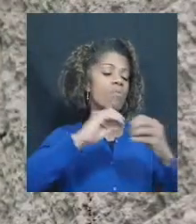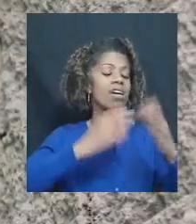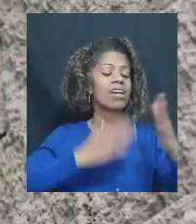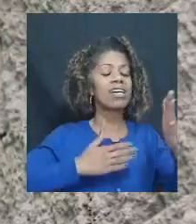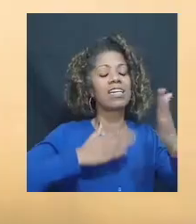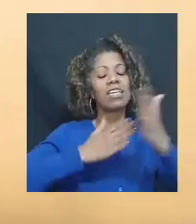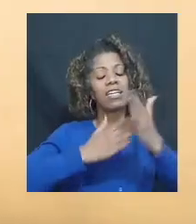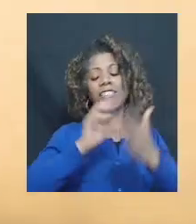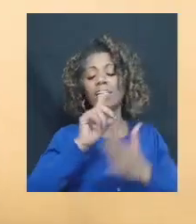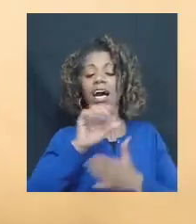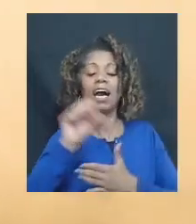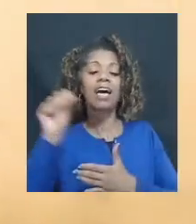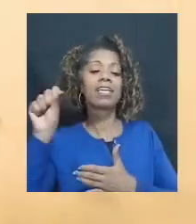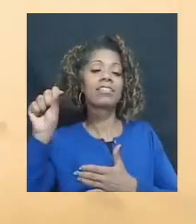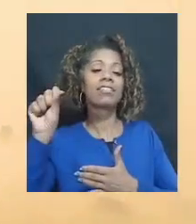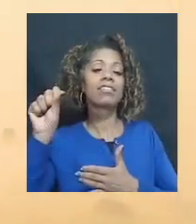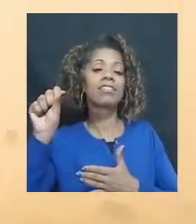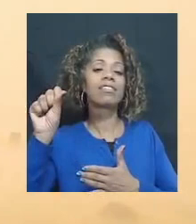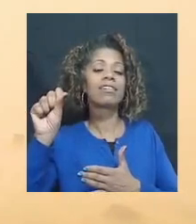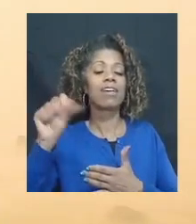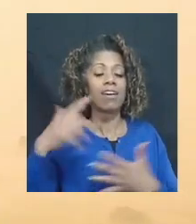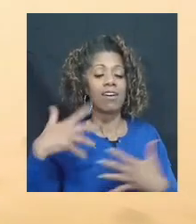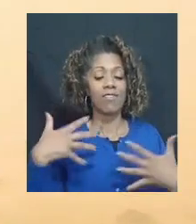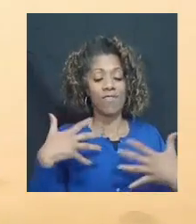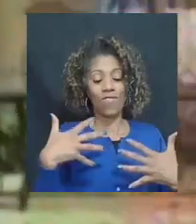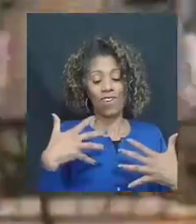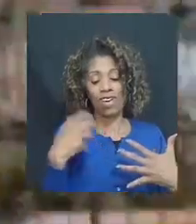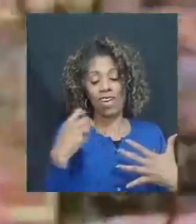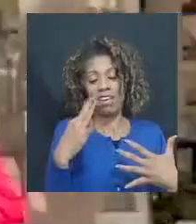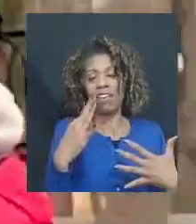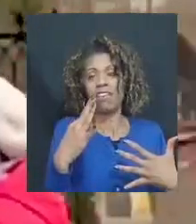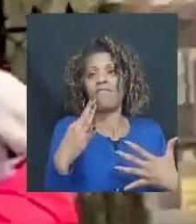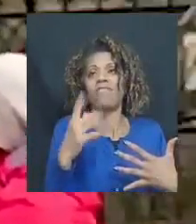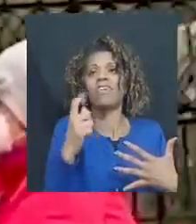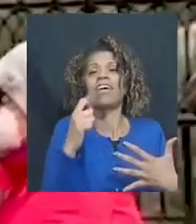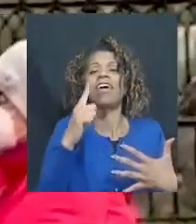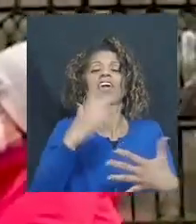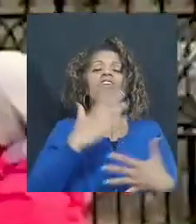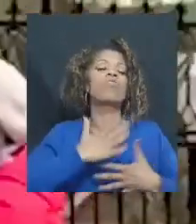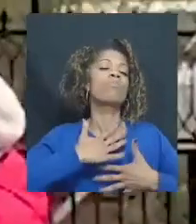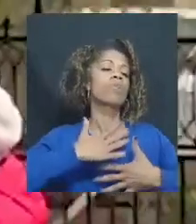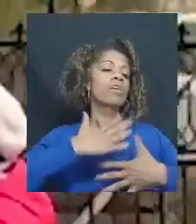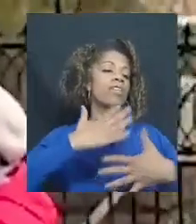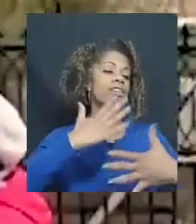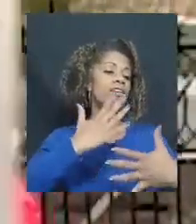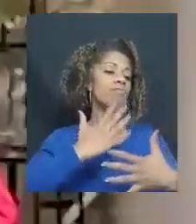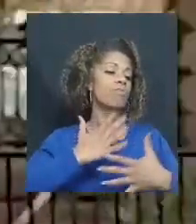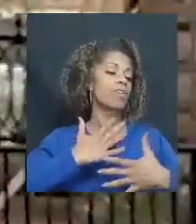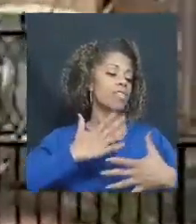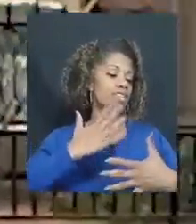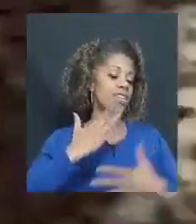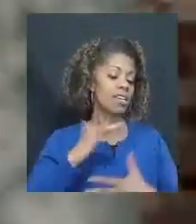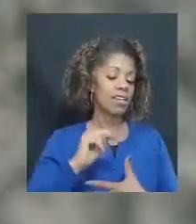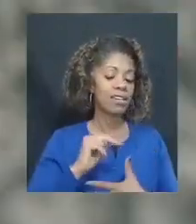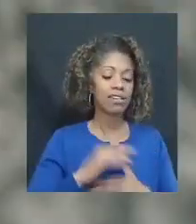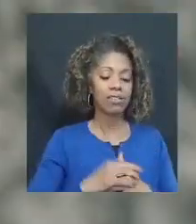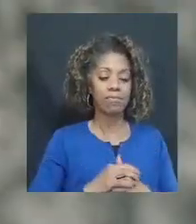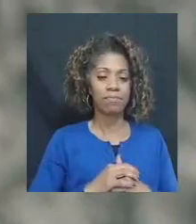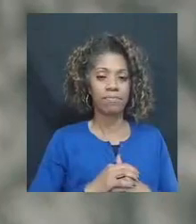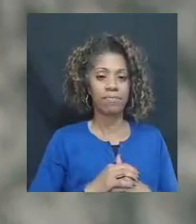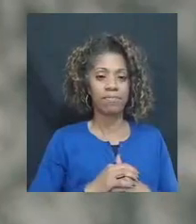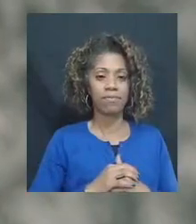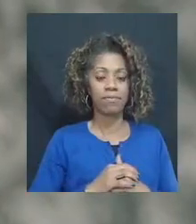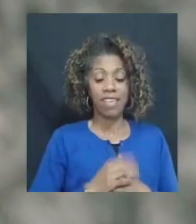odds, afraid of the air you're breathing in, breathing in. You feel like